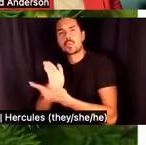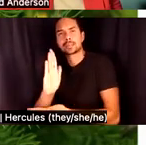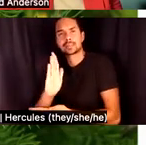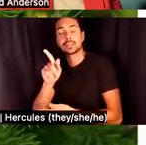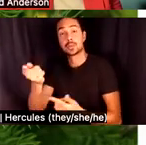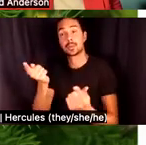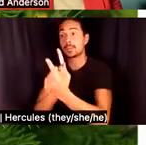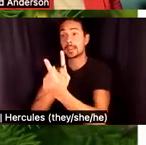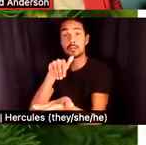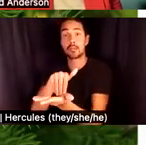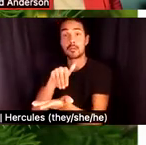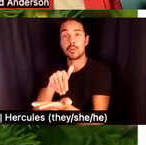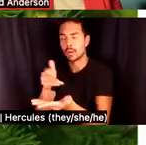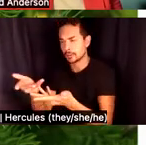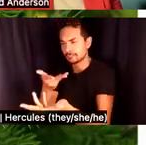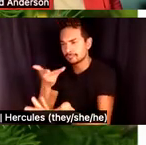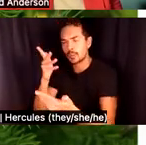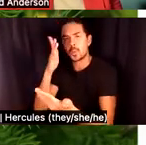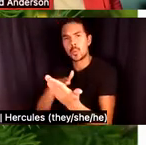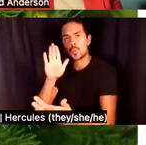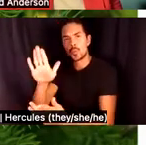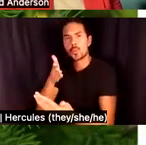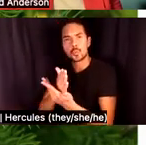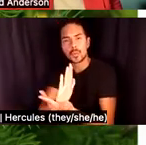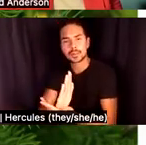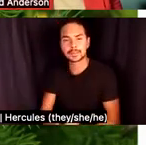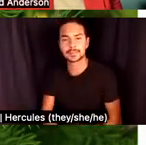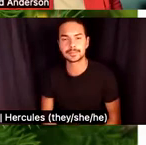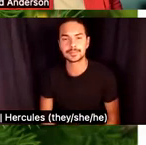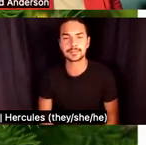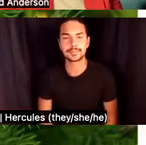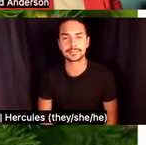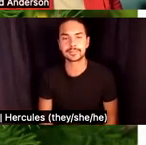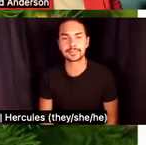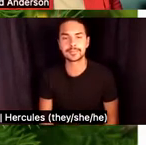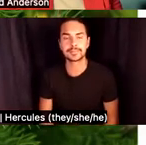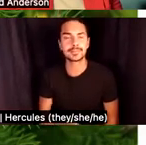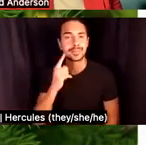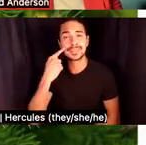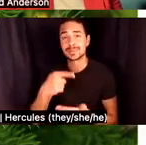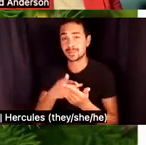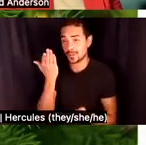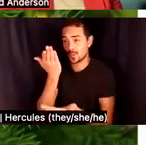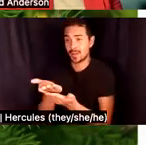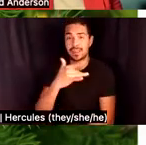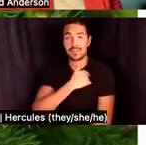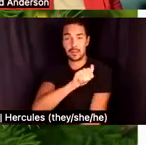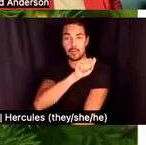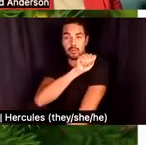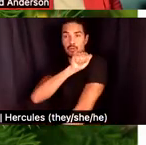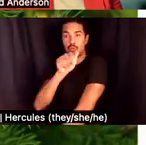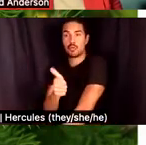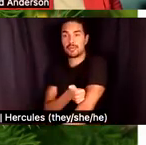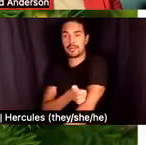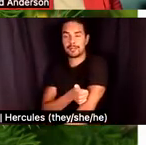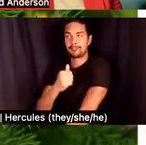she's in these spaces where you're often supposed to, deign down to authority, but you're still meant to be able to,